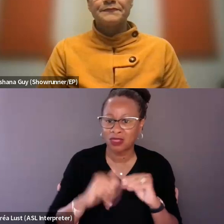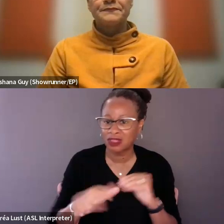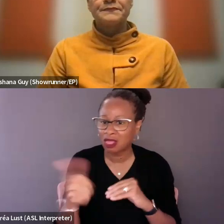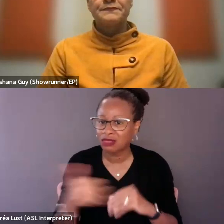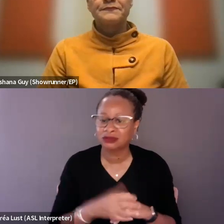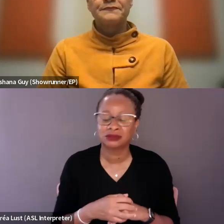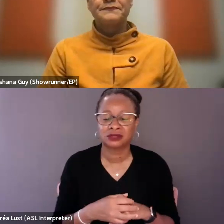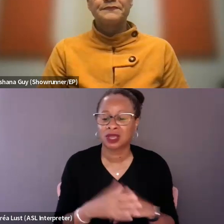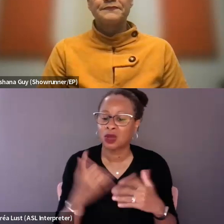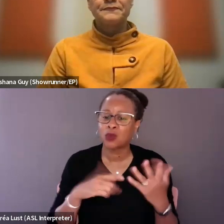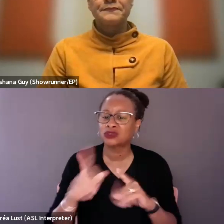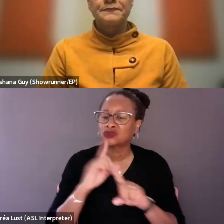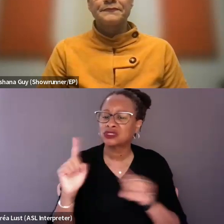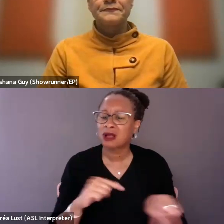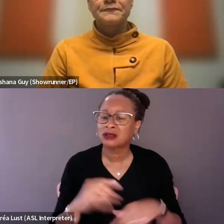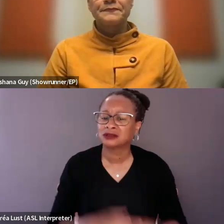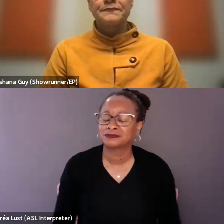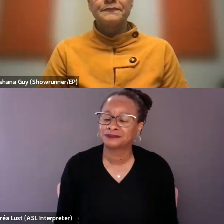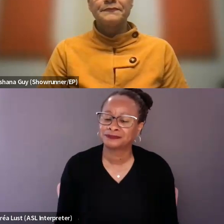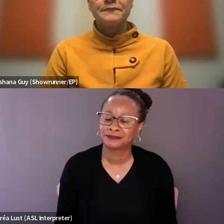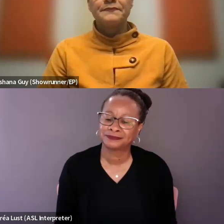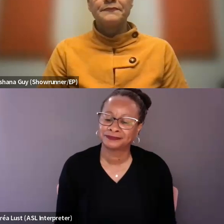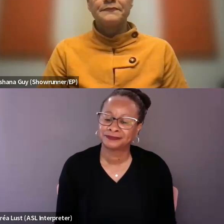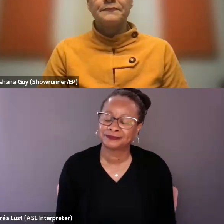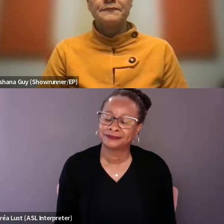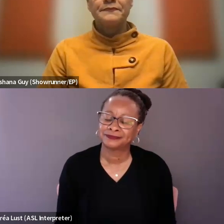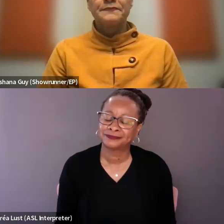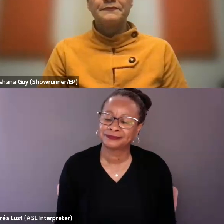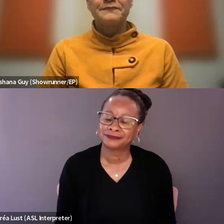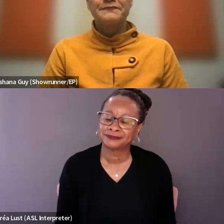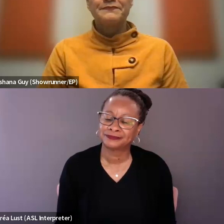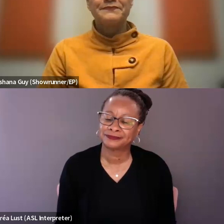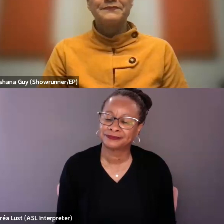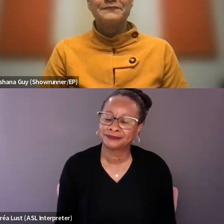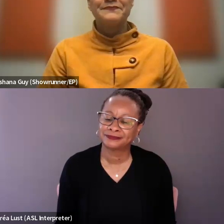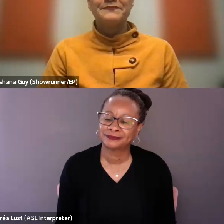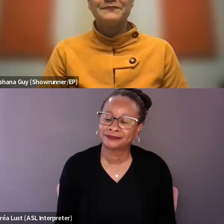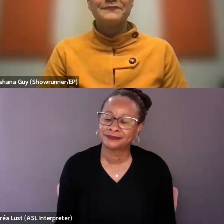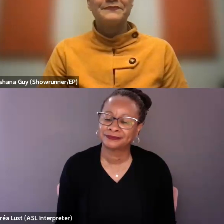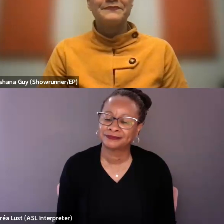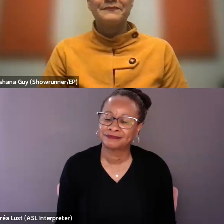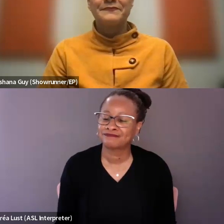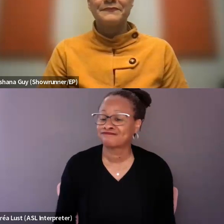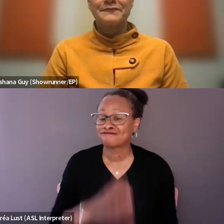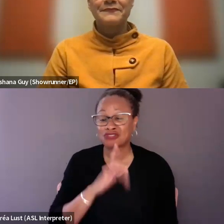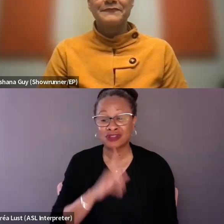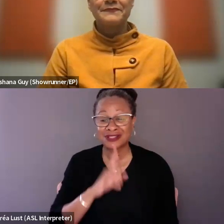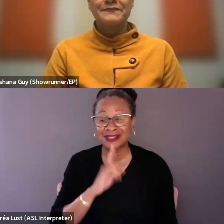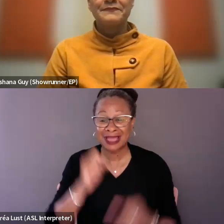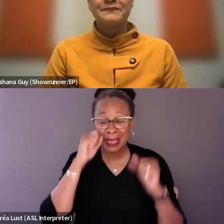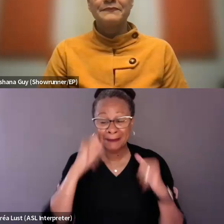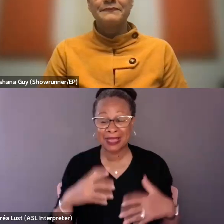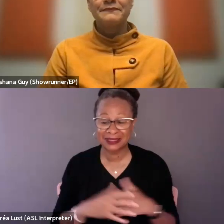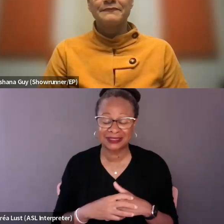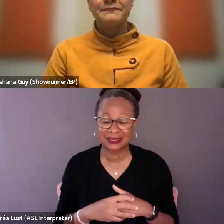What has the response been like? Yeah, it's been really amazing in the months since